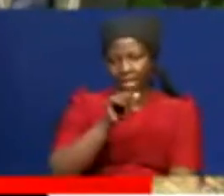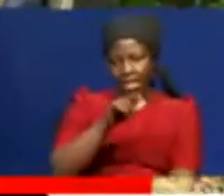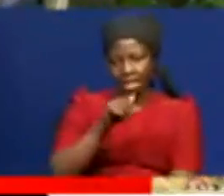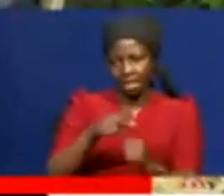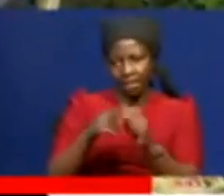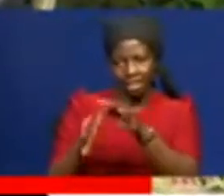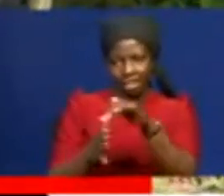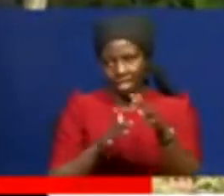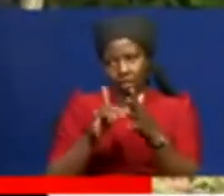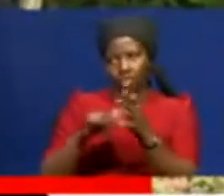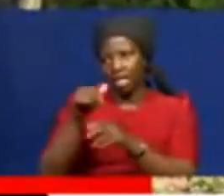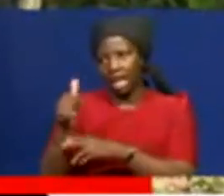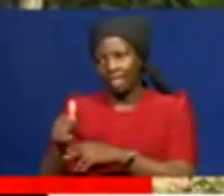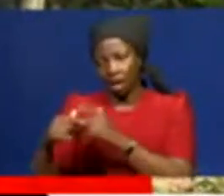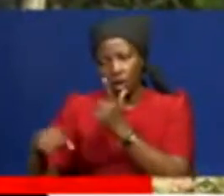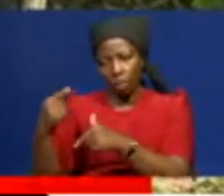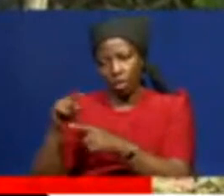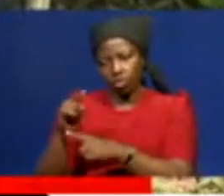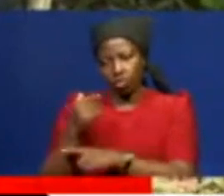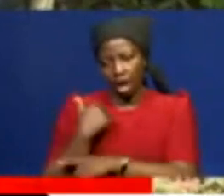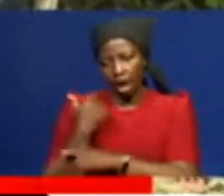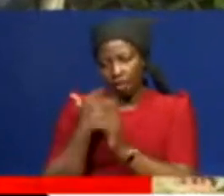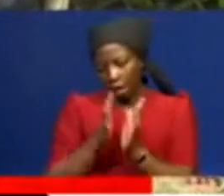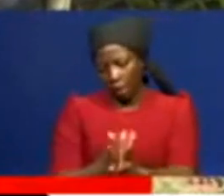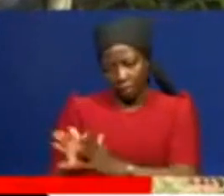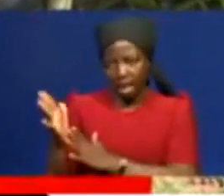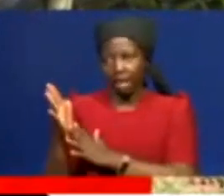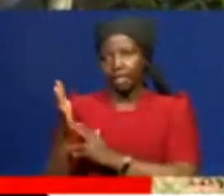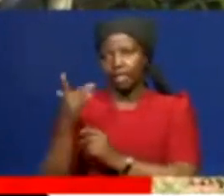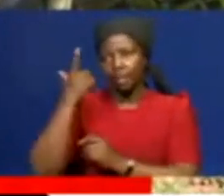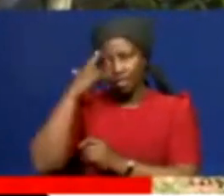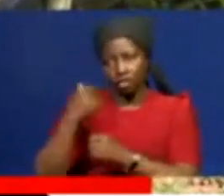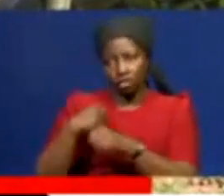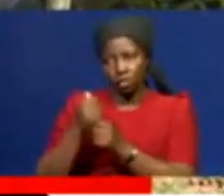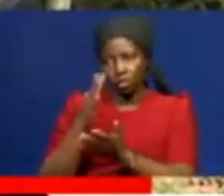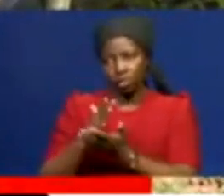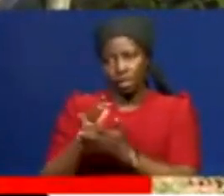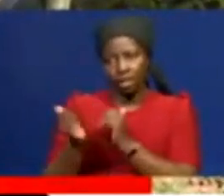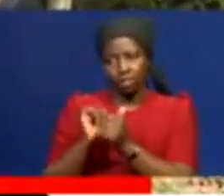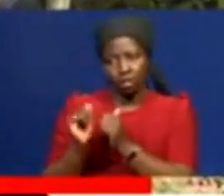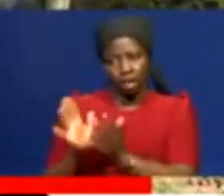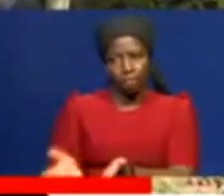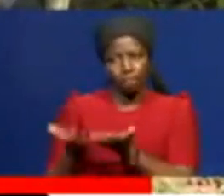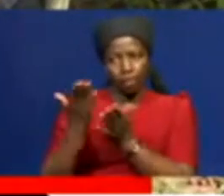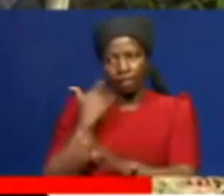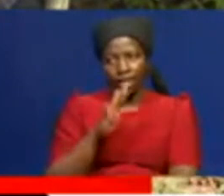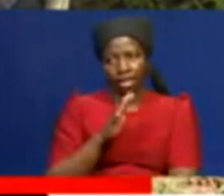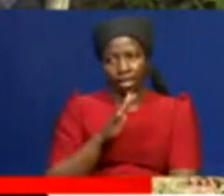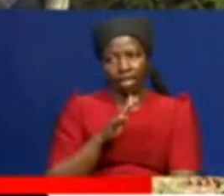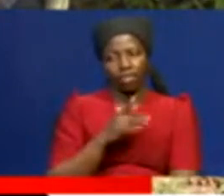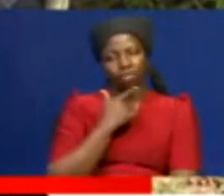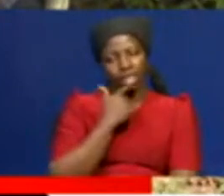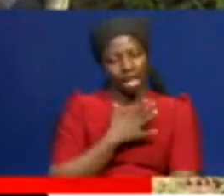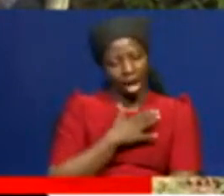are the competitions maybe are in the pipeline to ensure that this rugby sport is taken up a notch higher? Just to tell our fans, there's